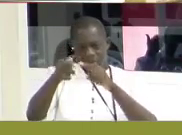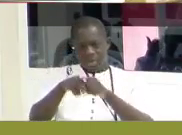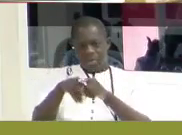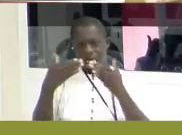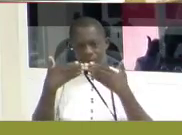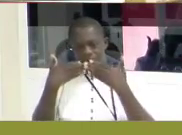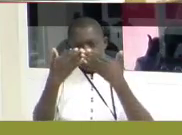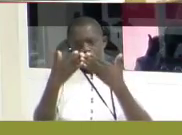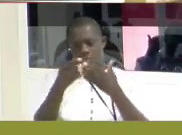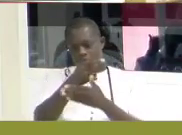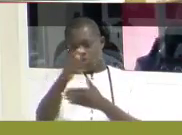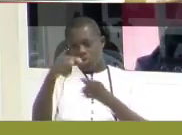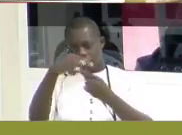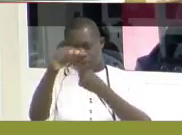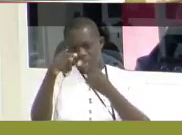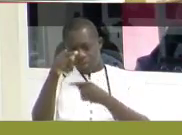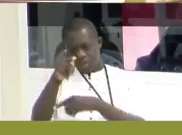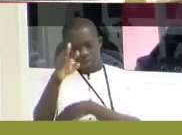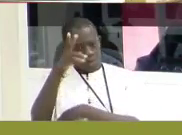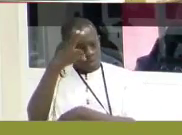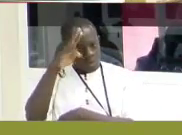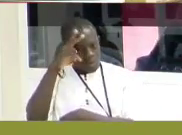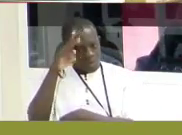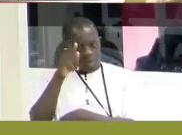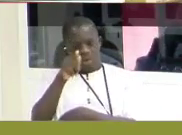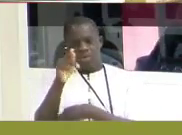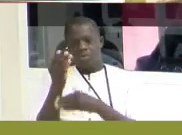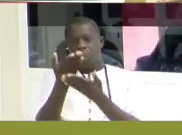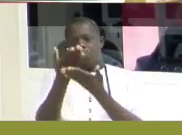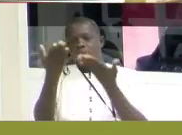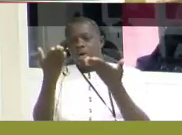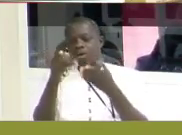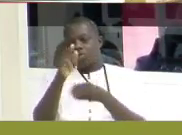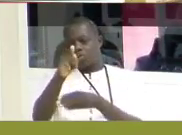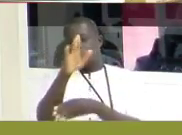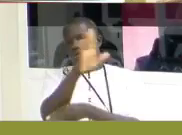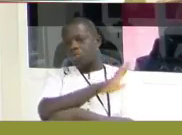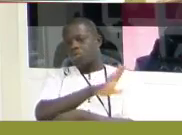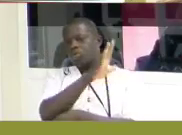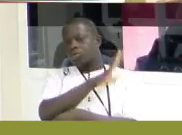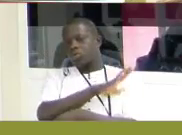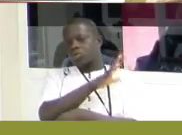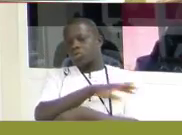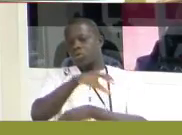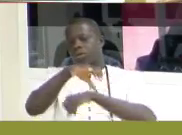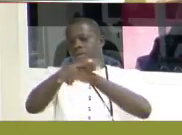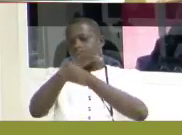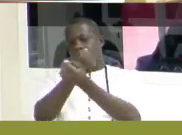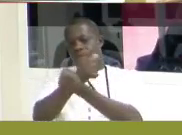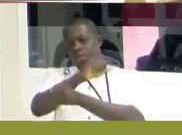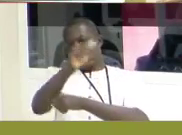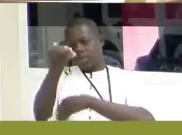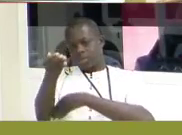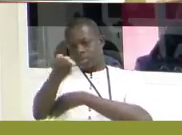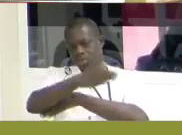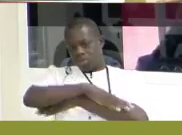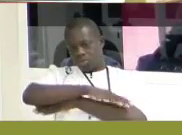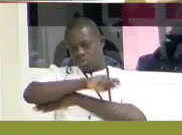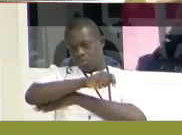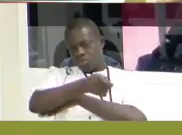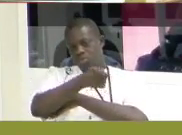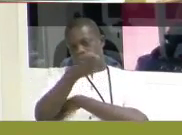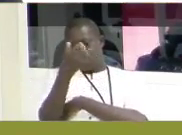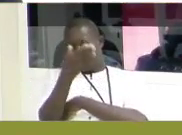you suspect at that point that this is the reason why you were also arrested and detained?